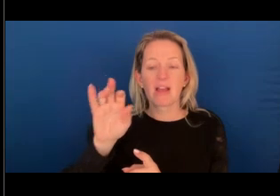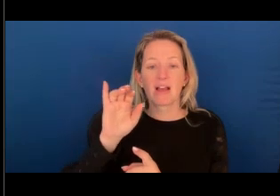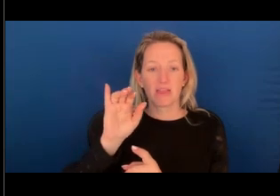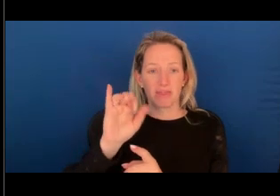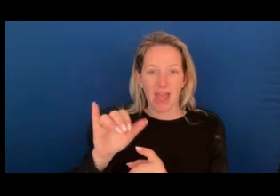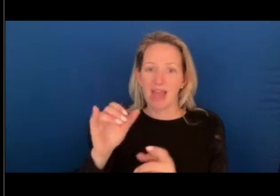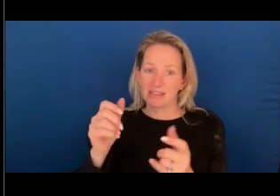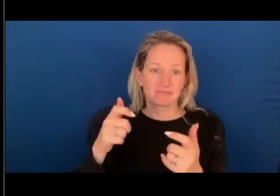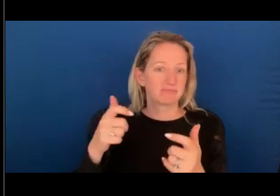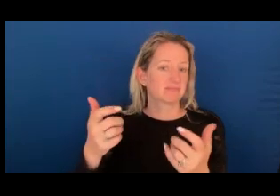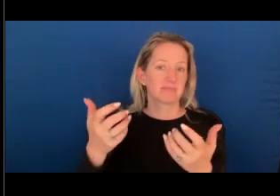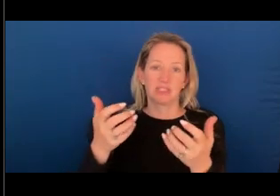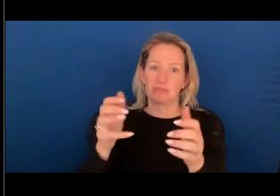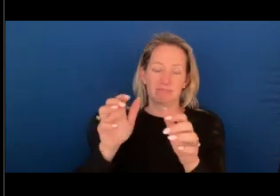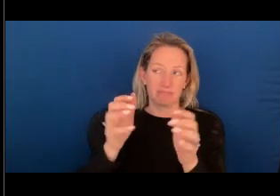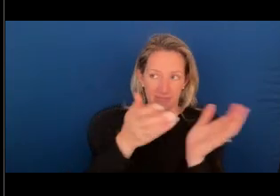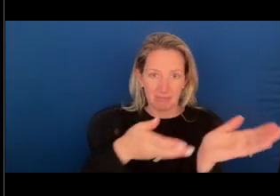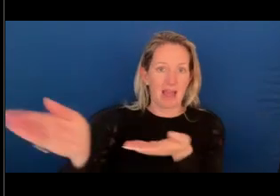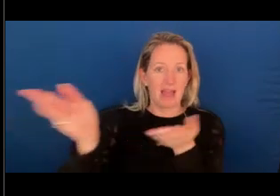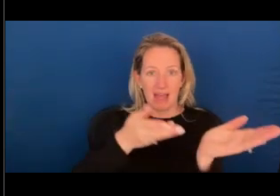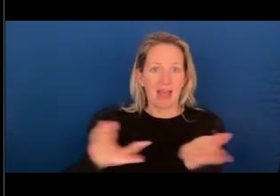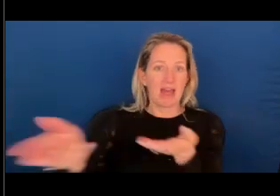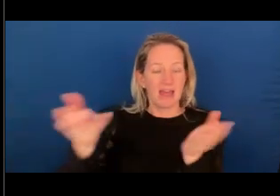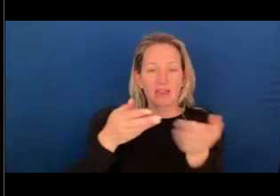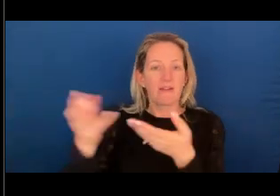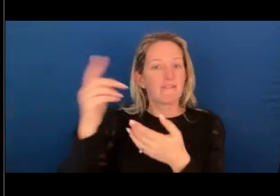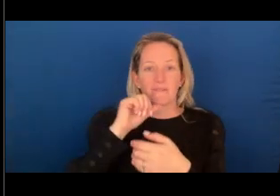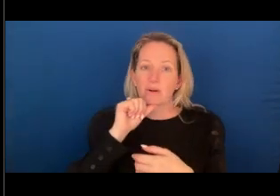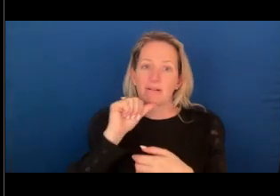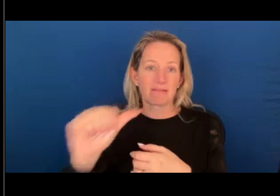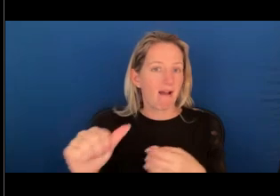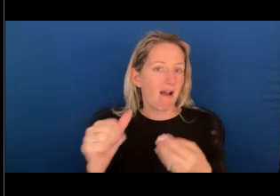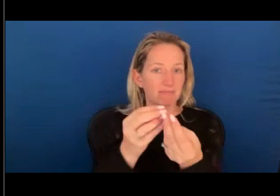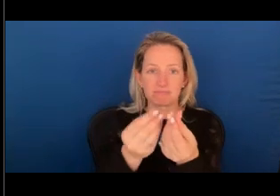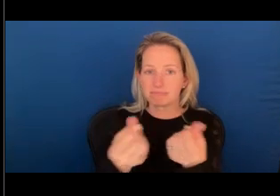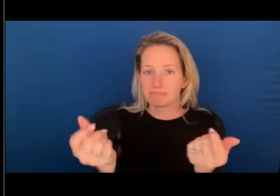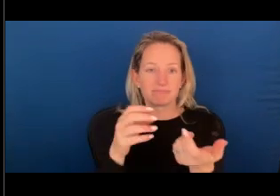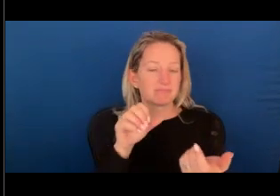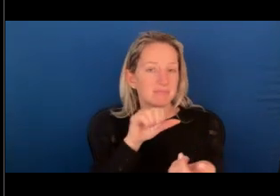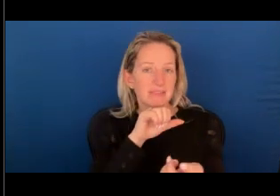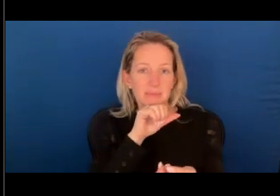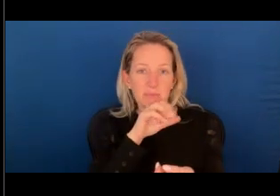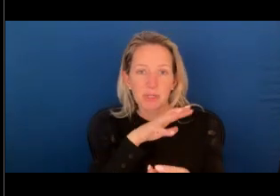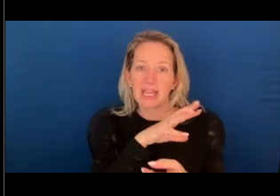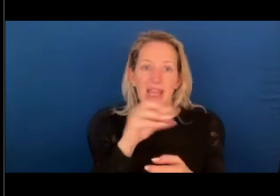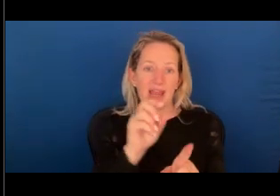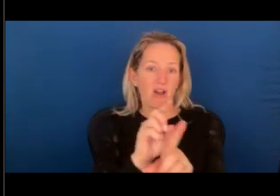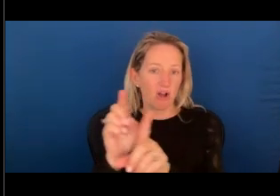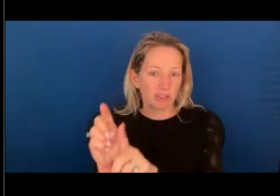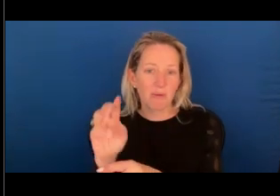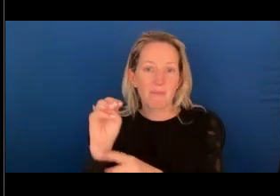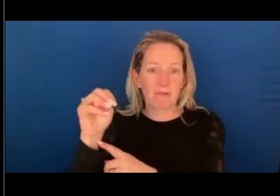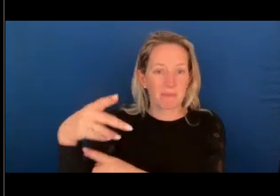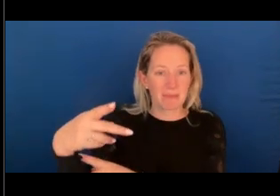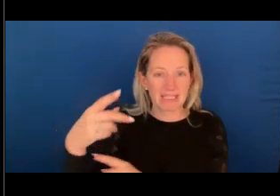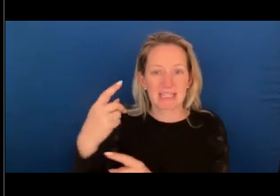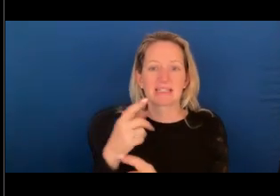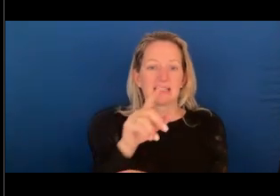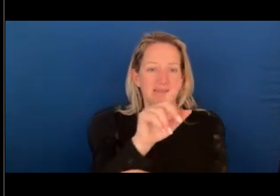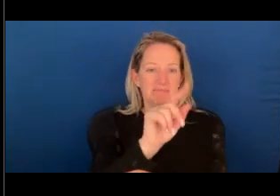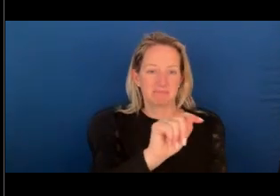debris, including total suspended solids and microplastics from terrestrial environments, urban areas,